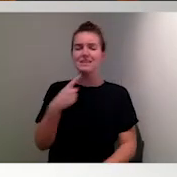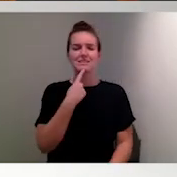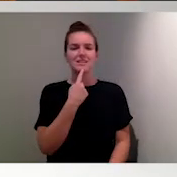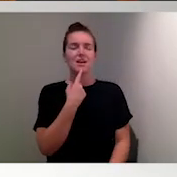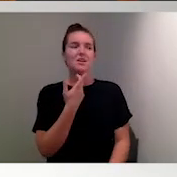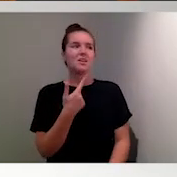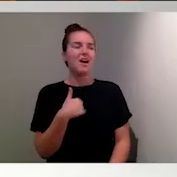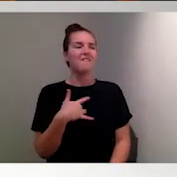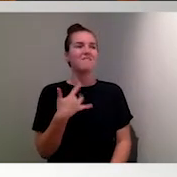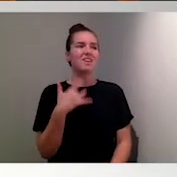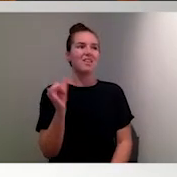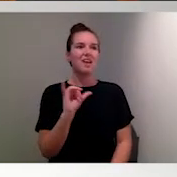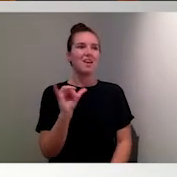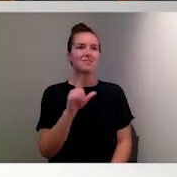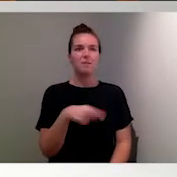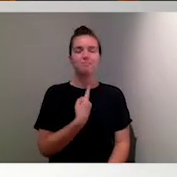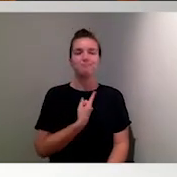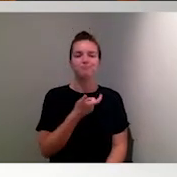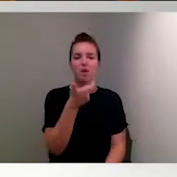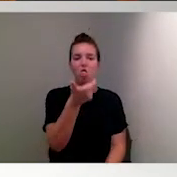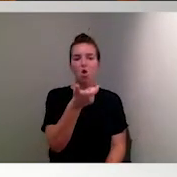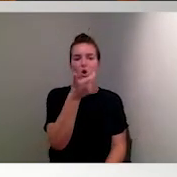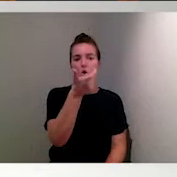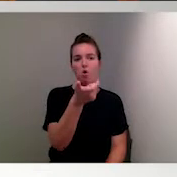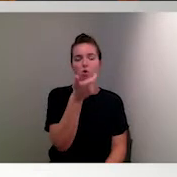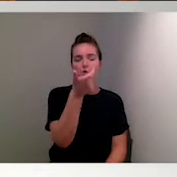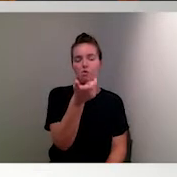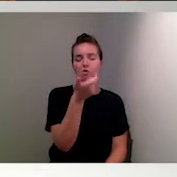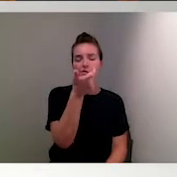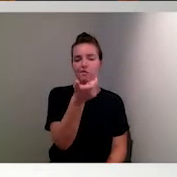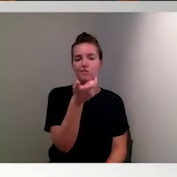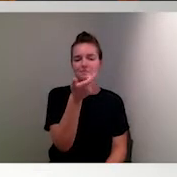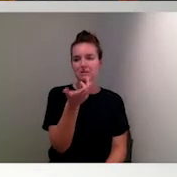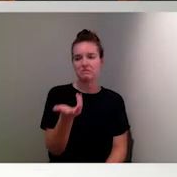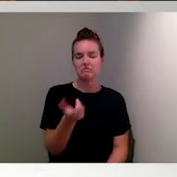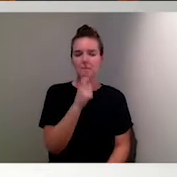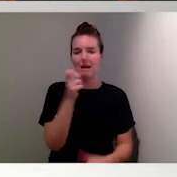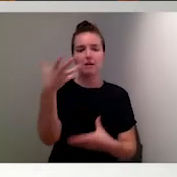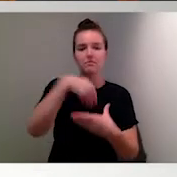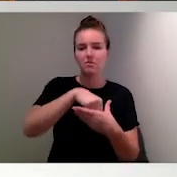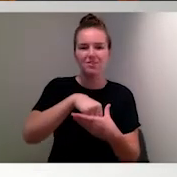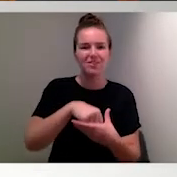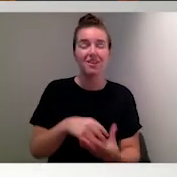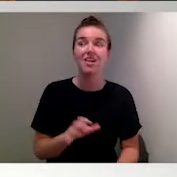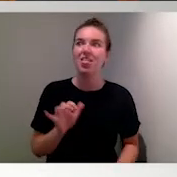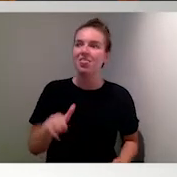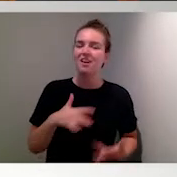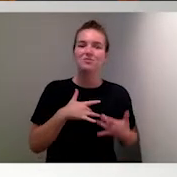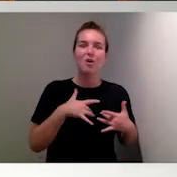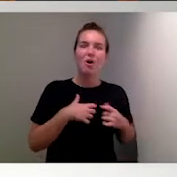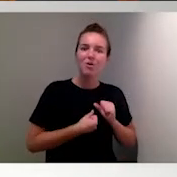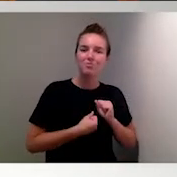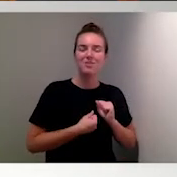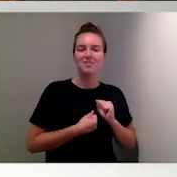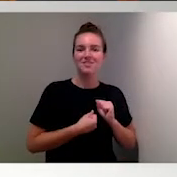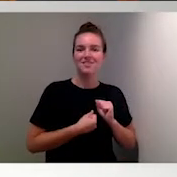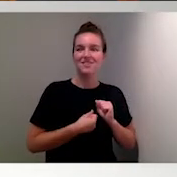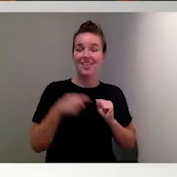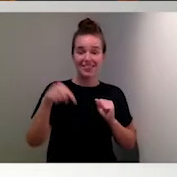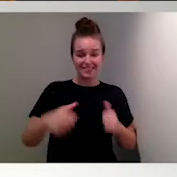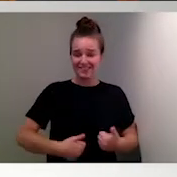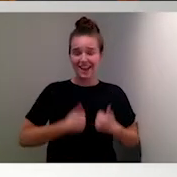so heartbreaking to me. We're not spectators in this life. We get to live life to our